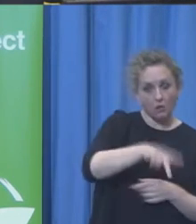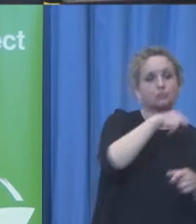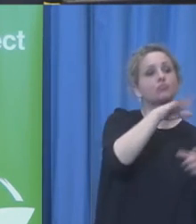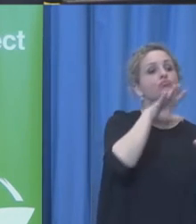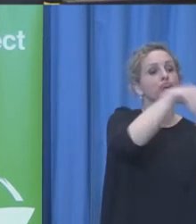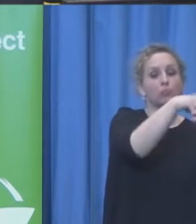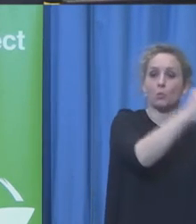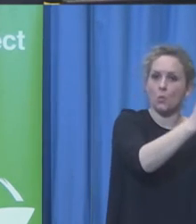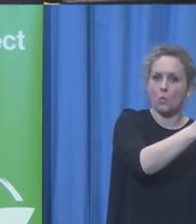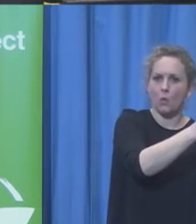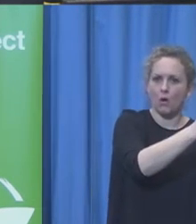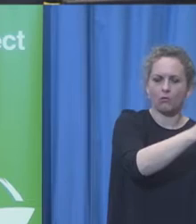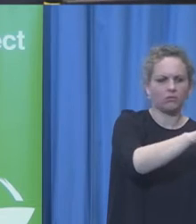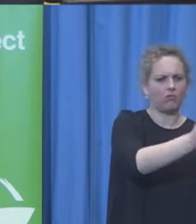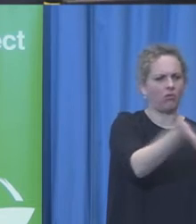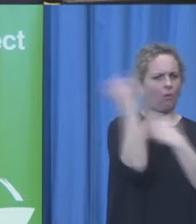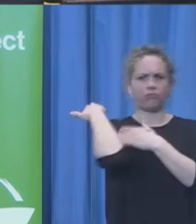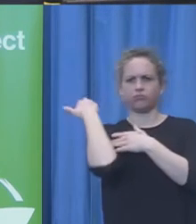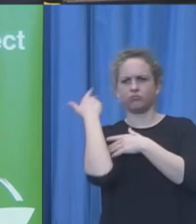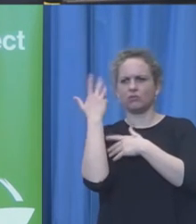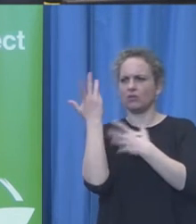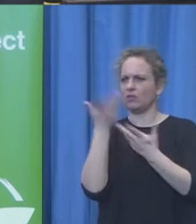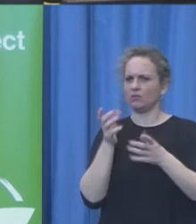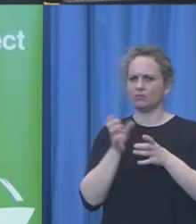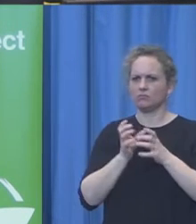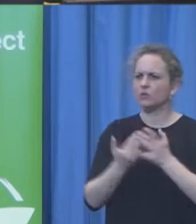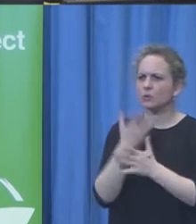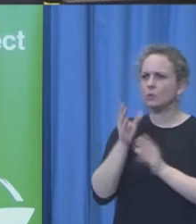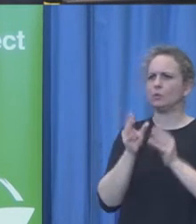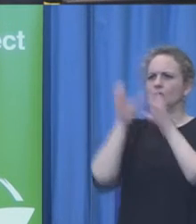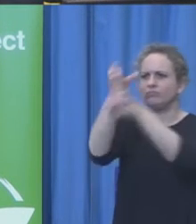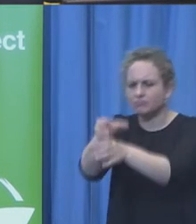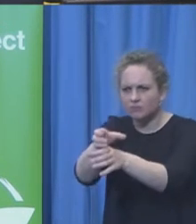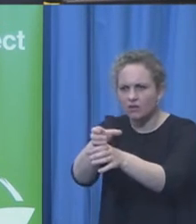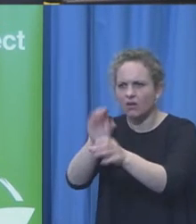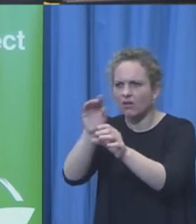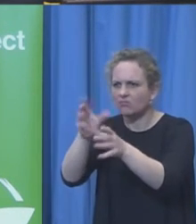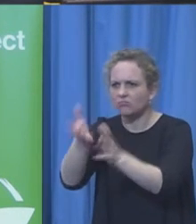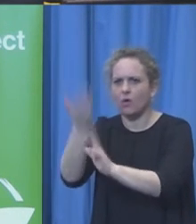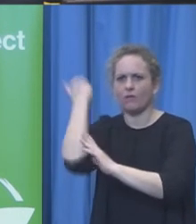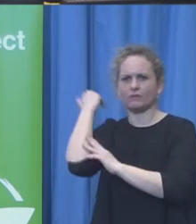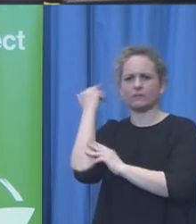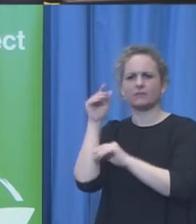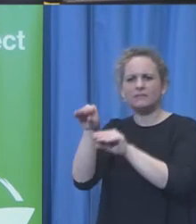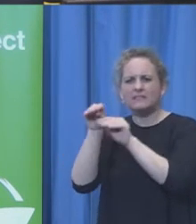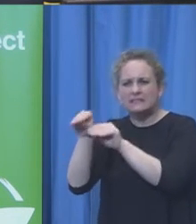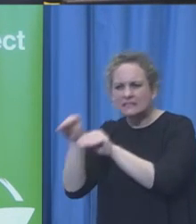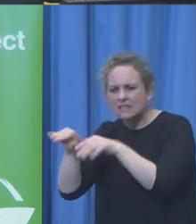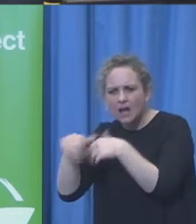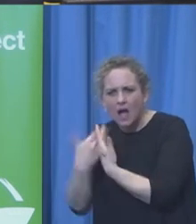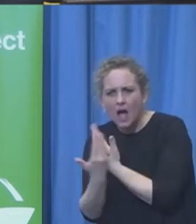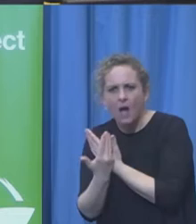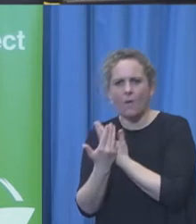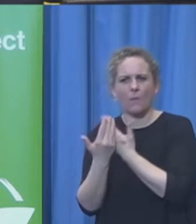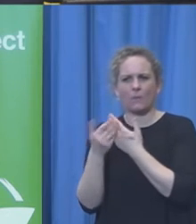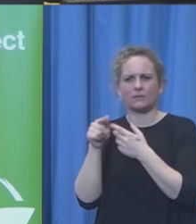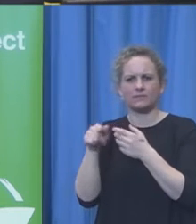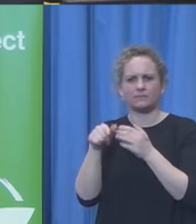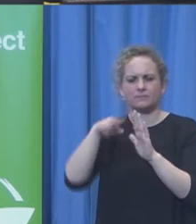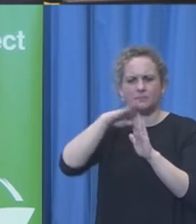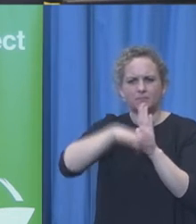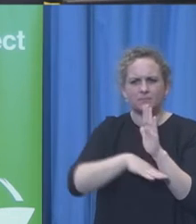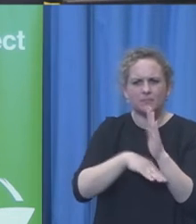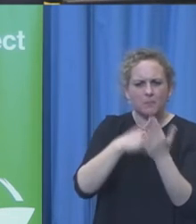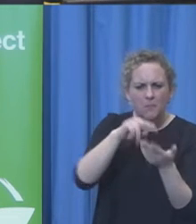we are asking about the UN policy, how you control the